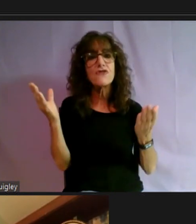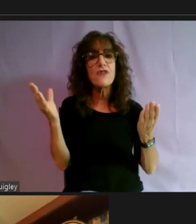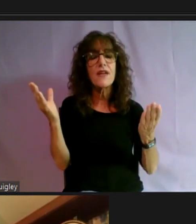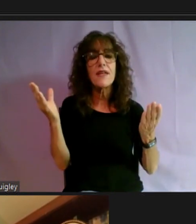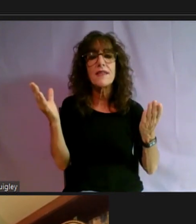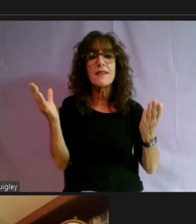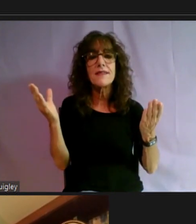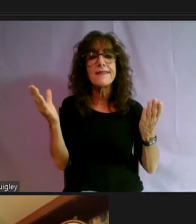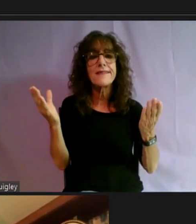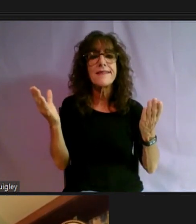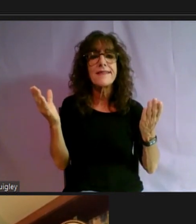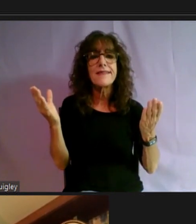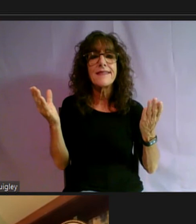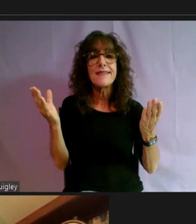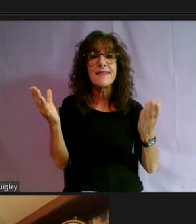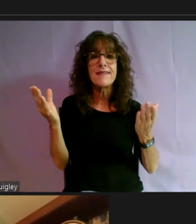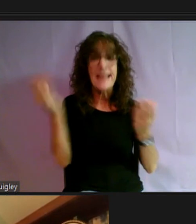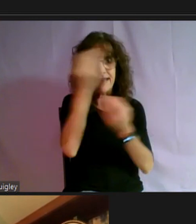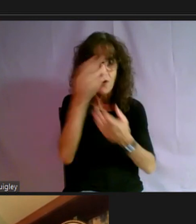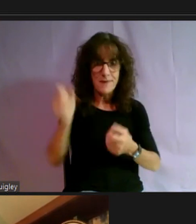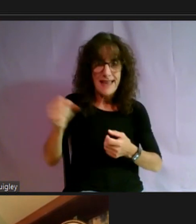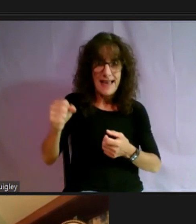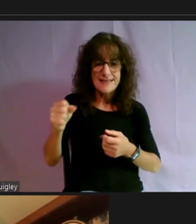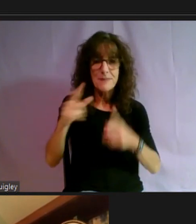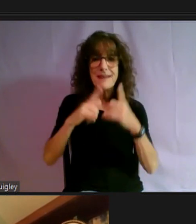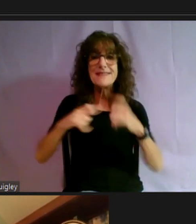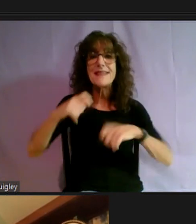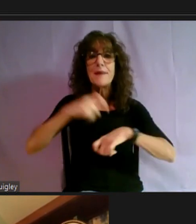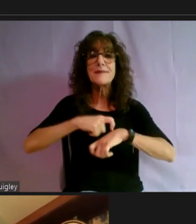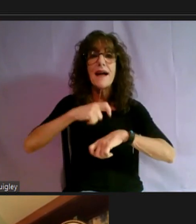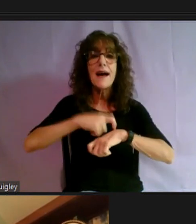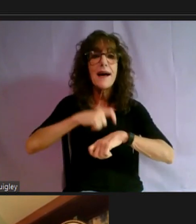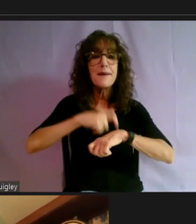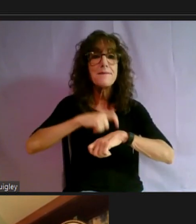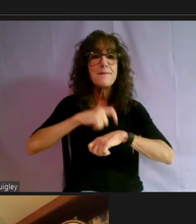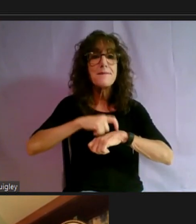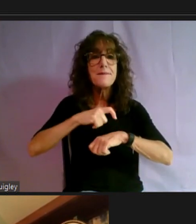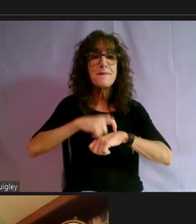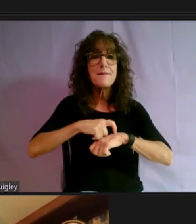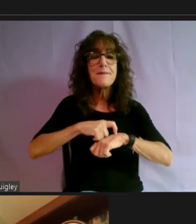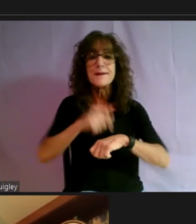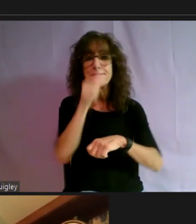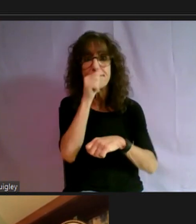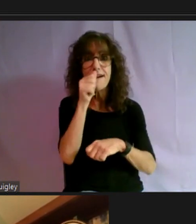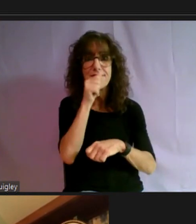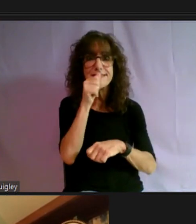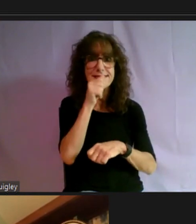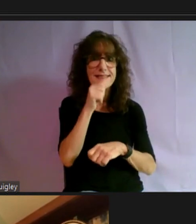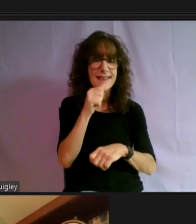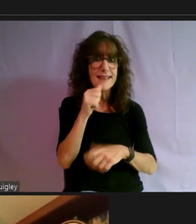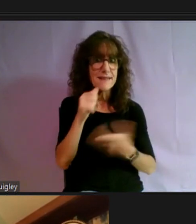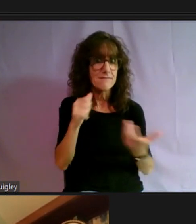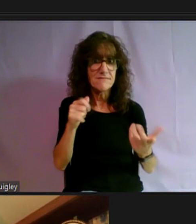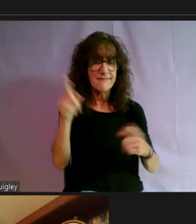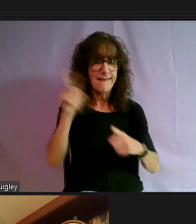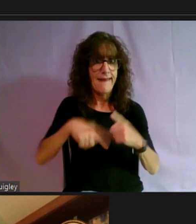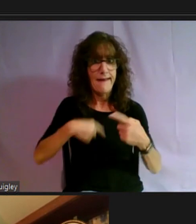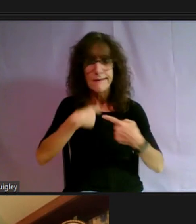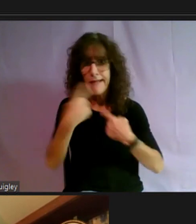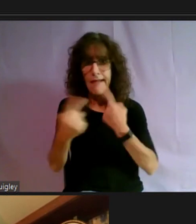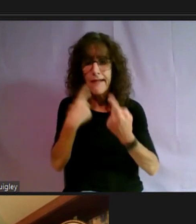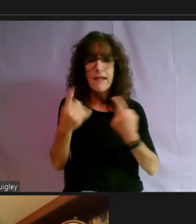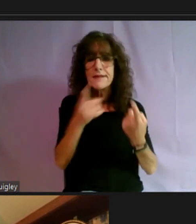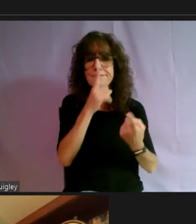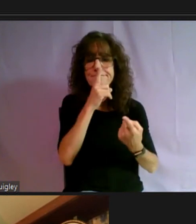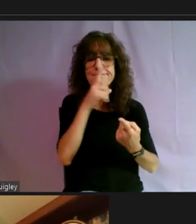is both informative, but also addresses privacy needs for students and staff who may be positive